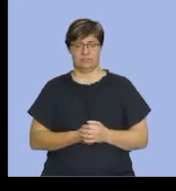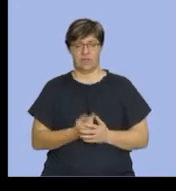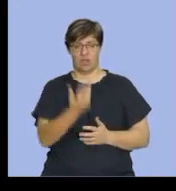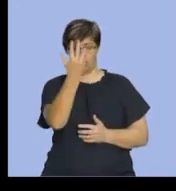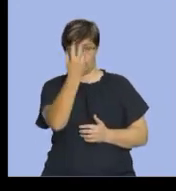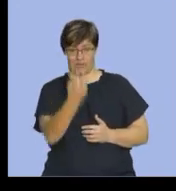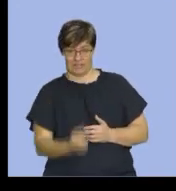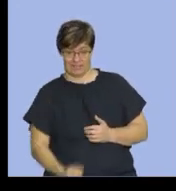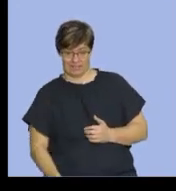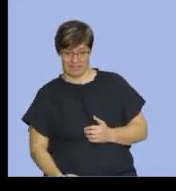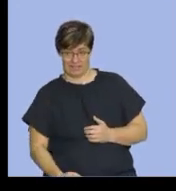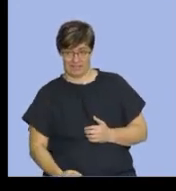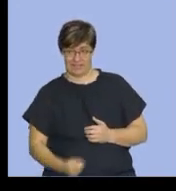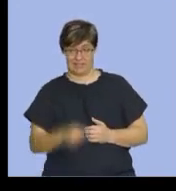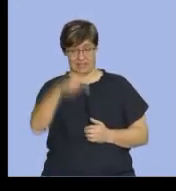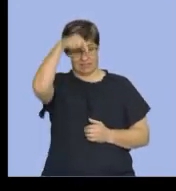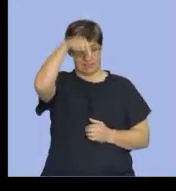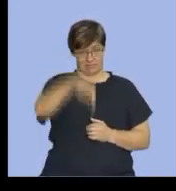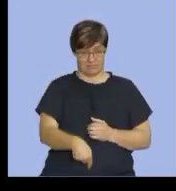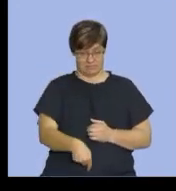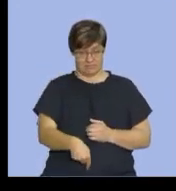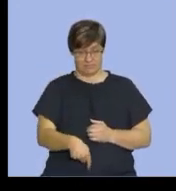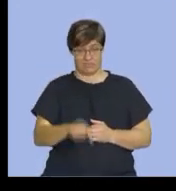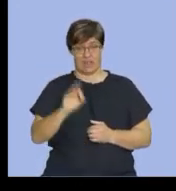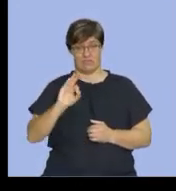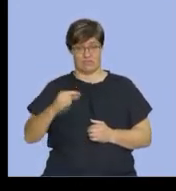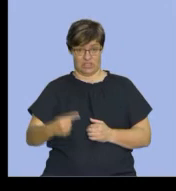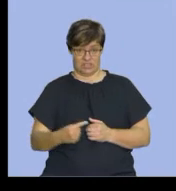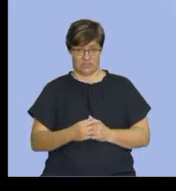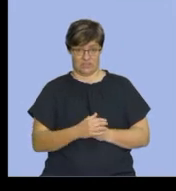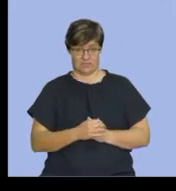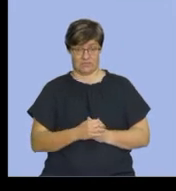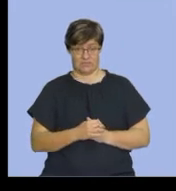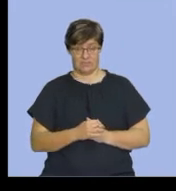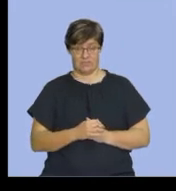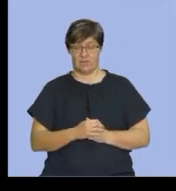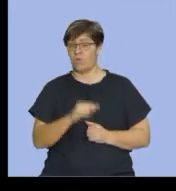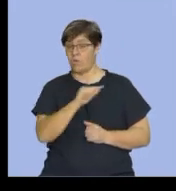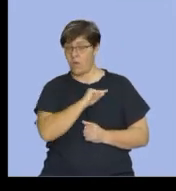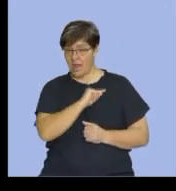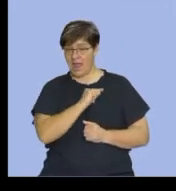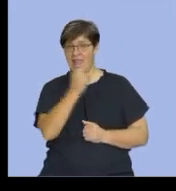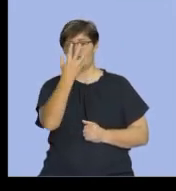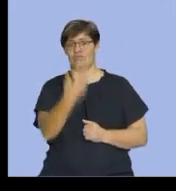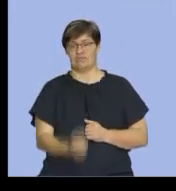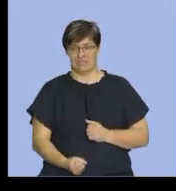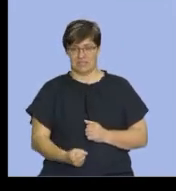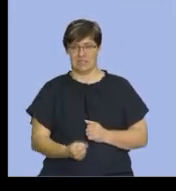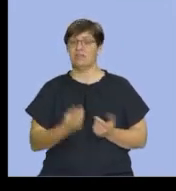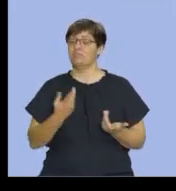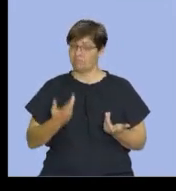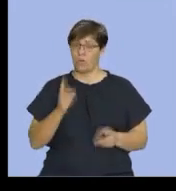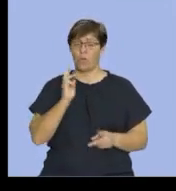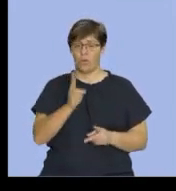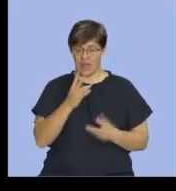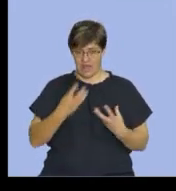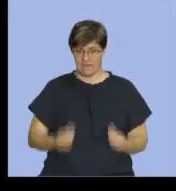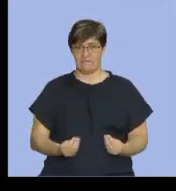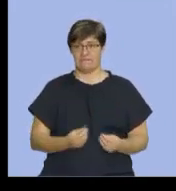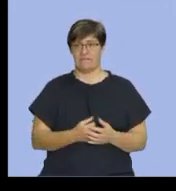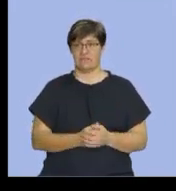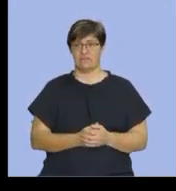to be FG, vertically down. Because there's gravity, there's going to be